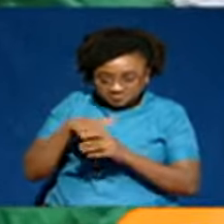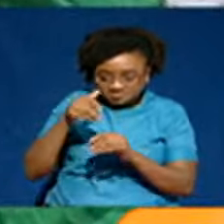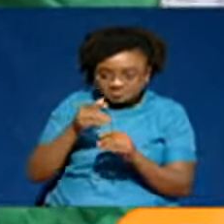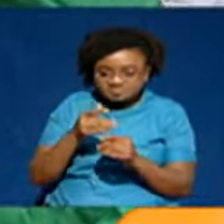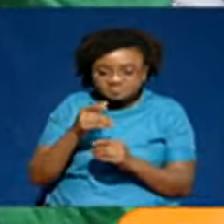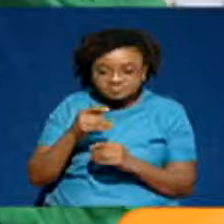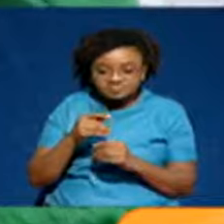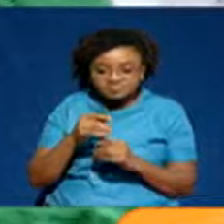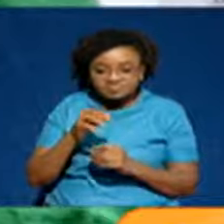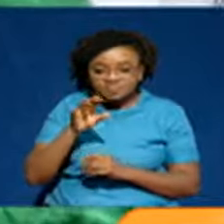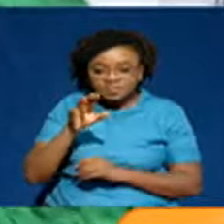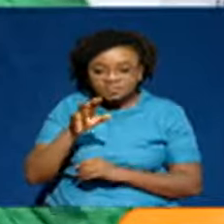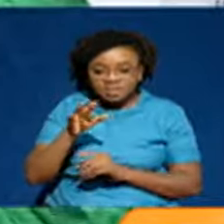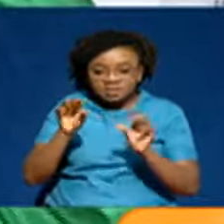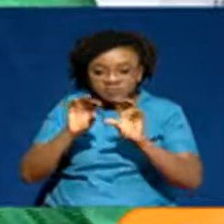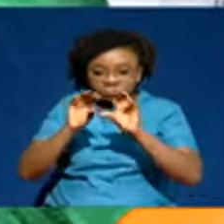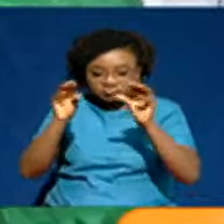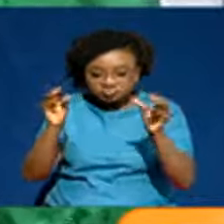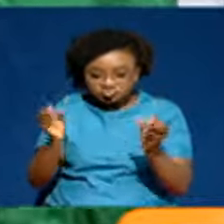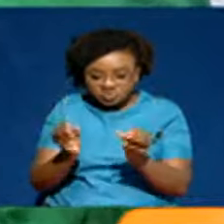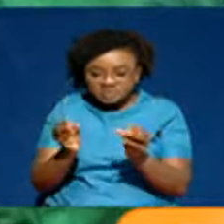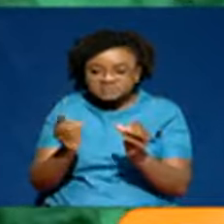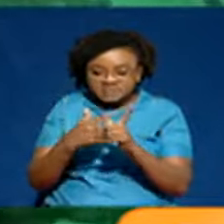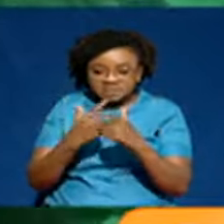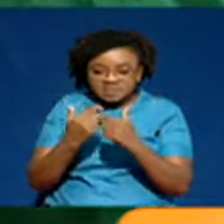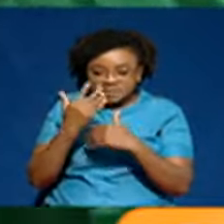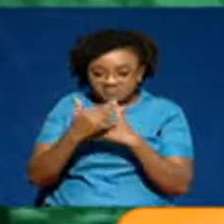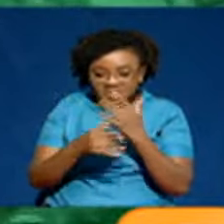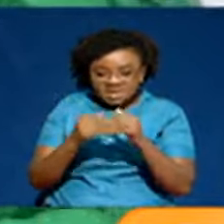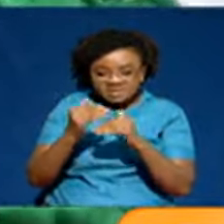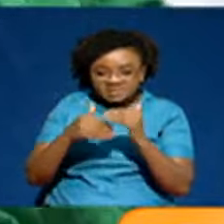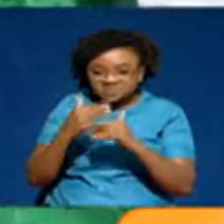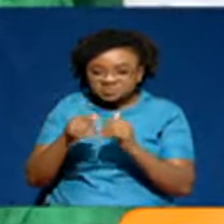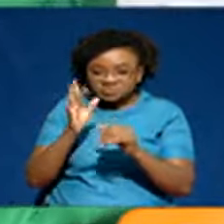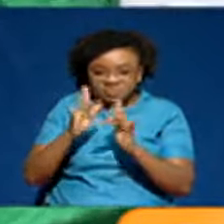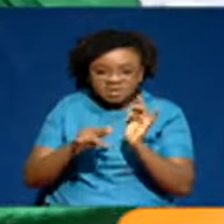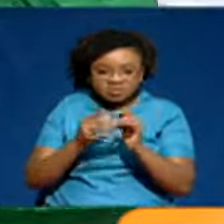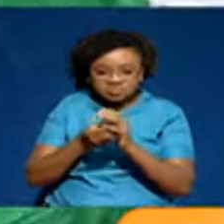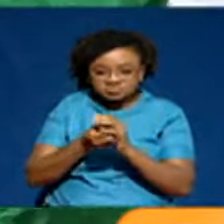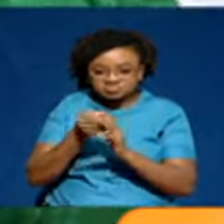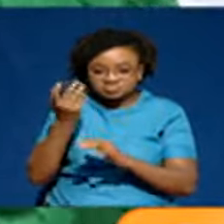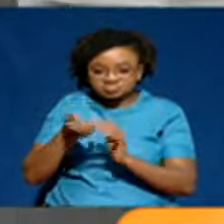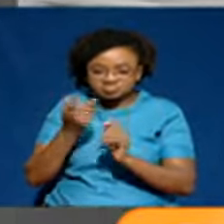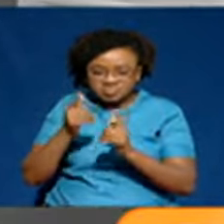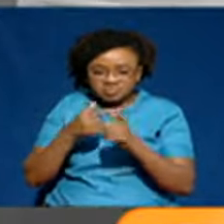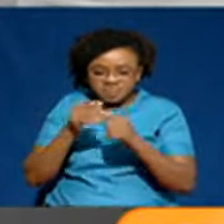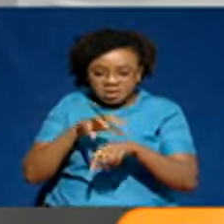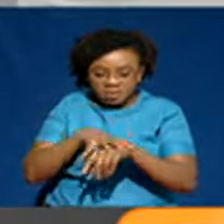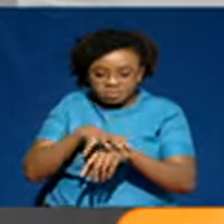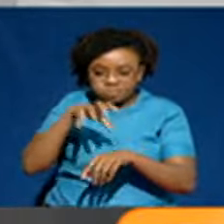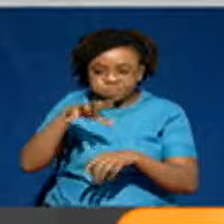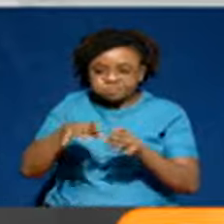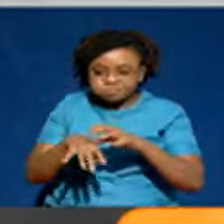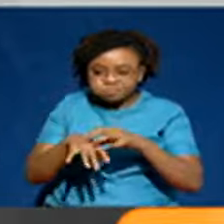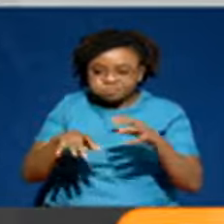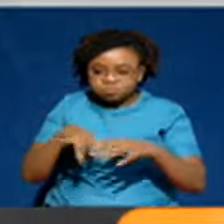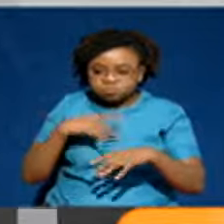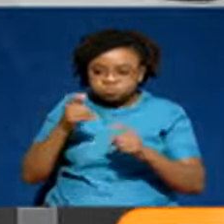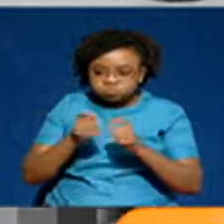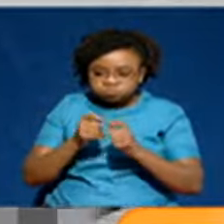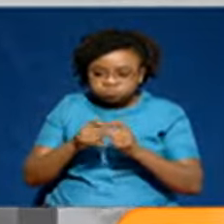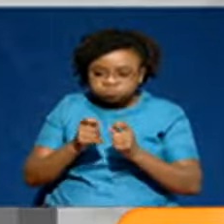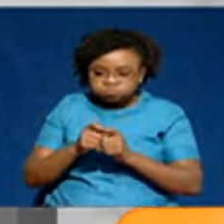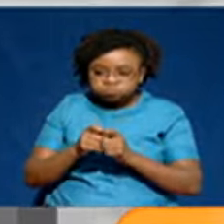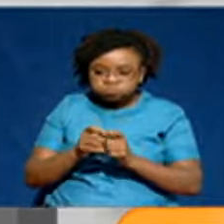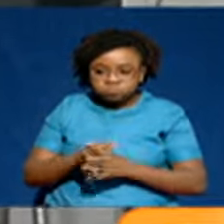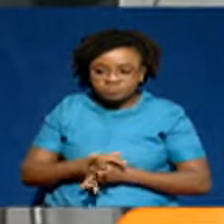blood and tissue shed during menstruation have no way to exit the body, leading to inflammation, pain, and the formation of